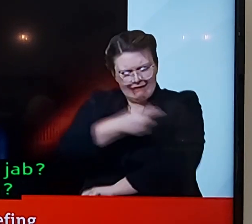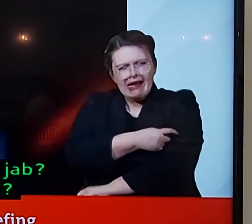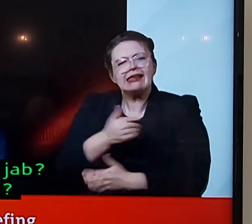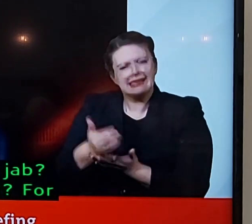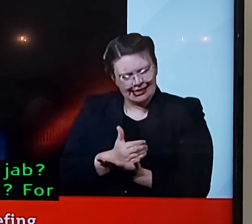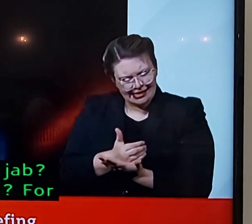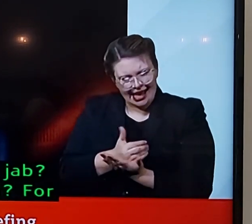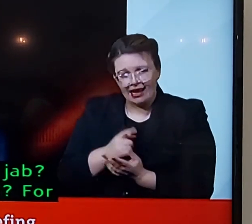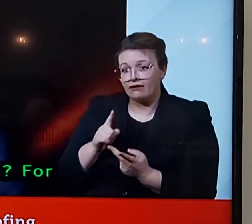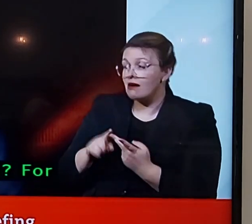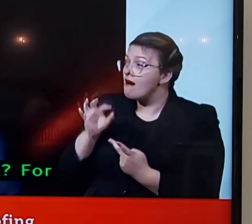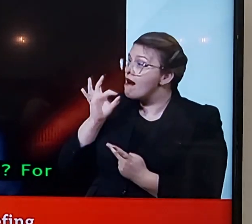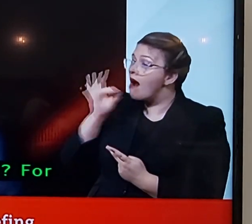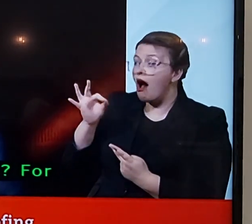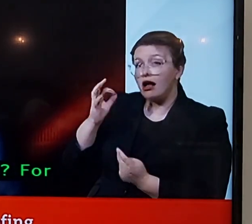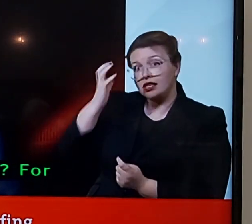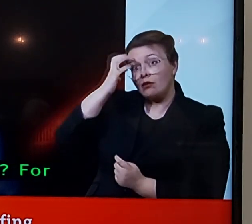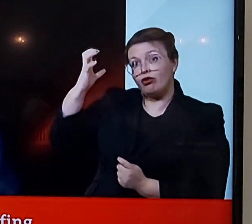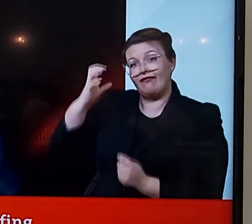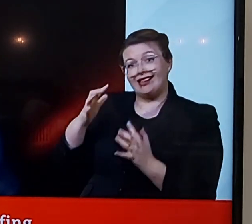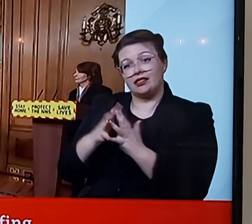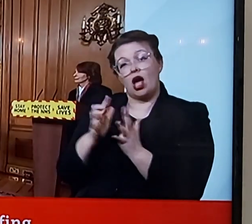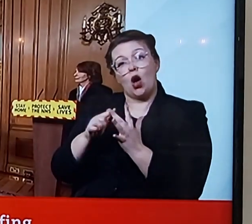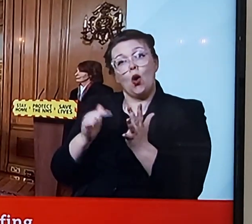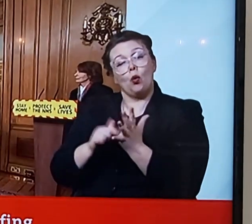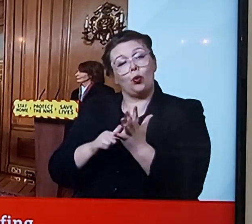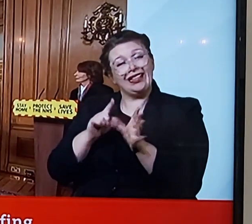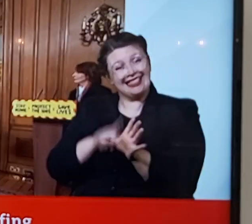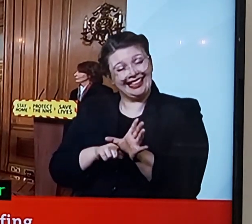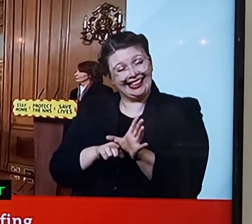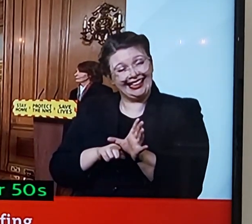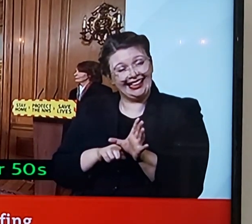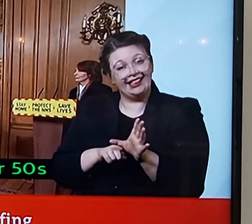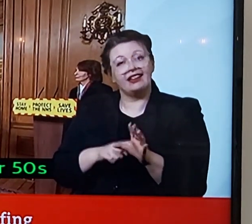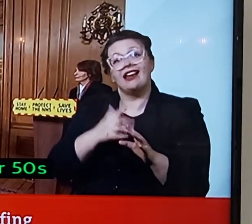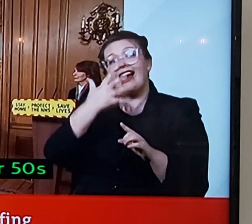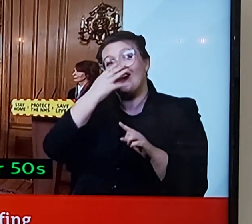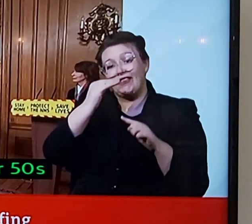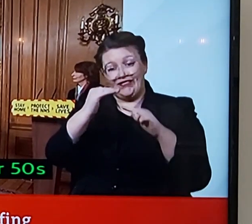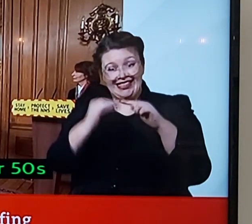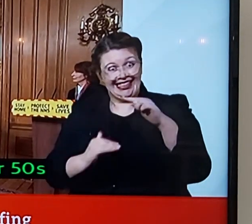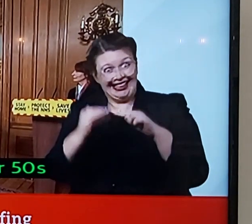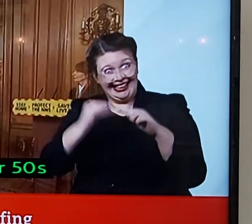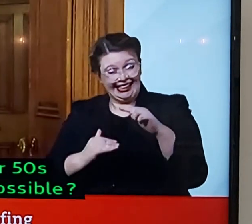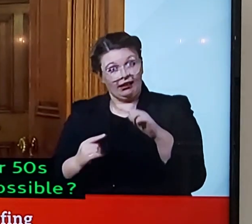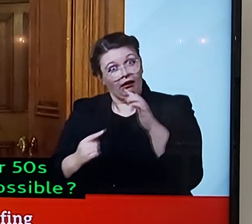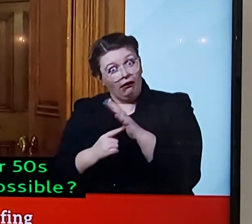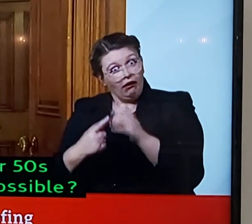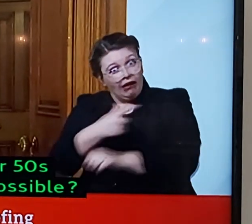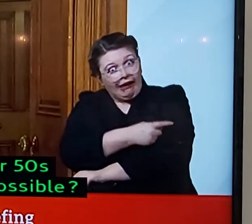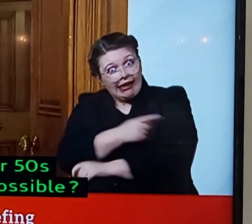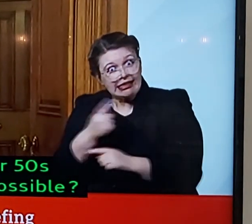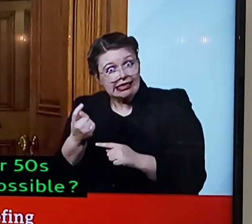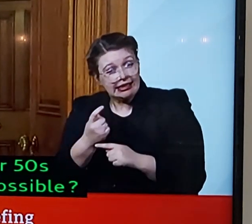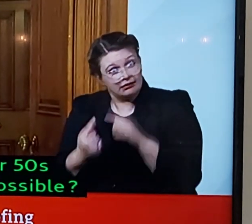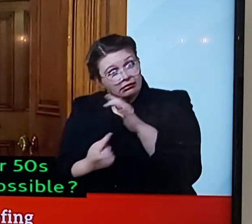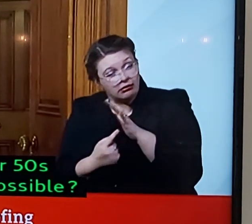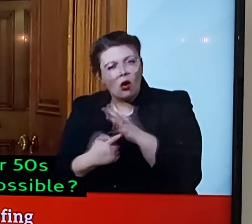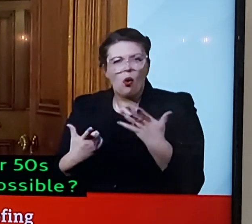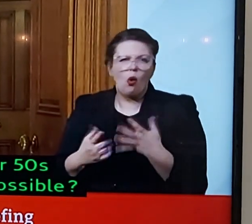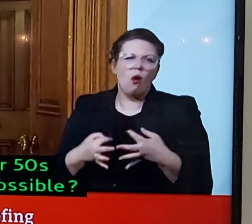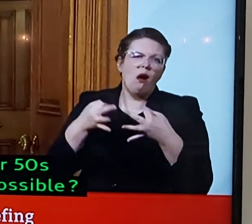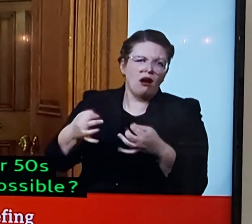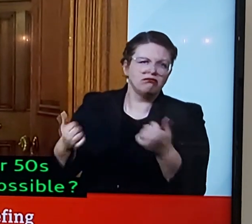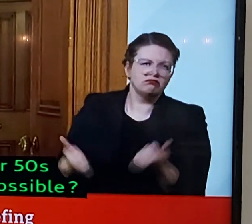get immunised as soon as possible? Thanks. Well, Fergus, I think the best testimony that I can